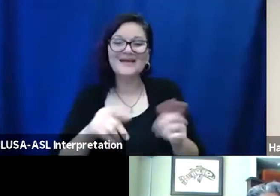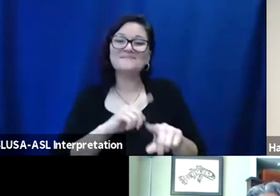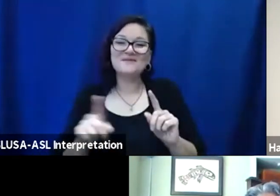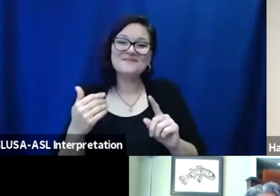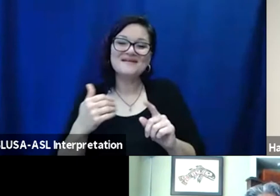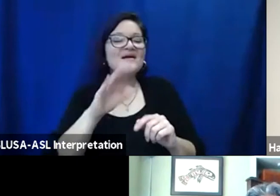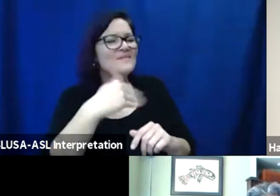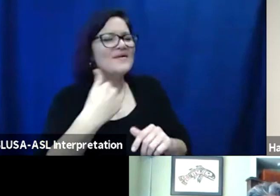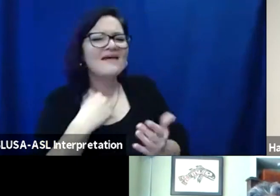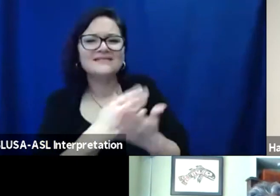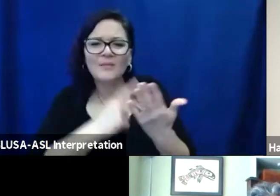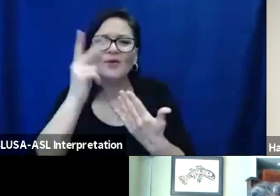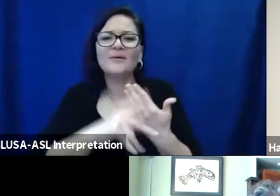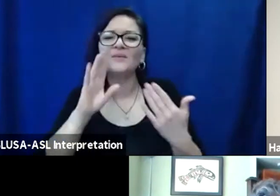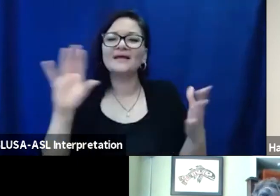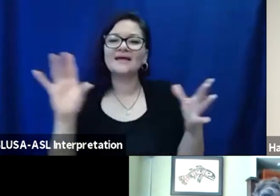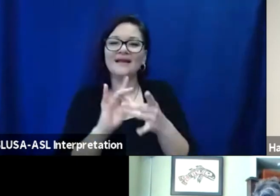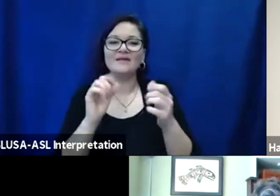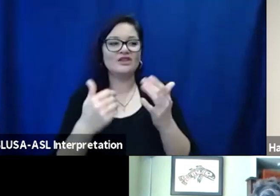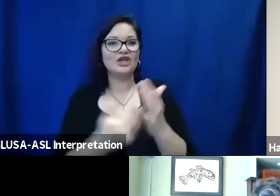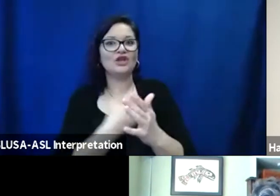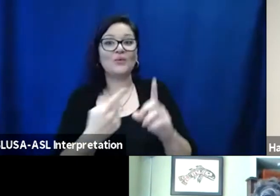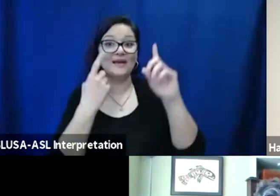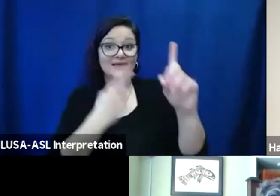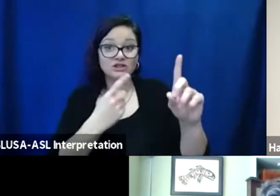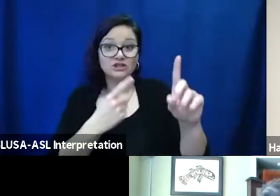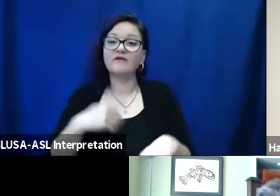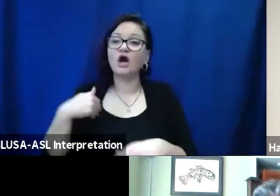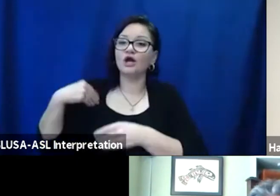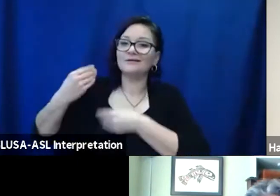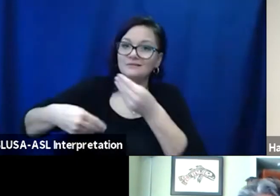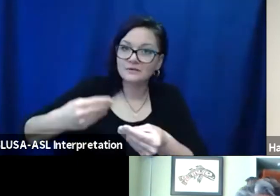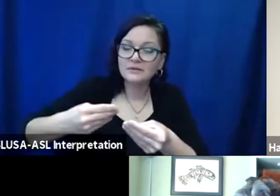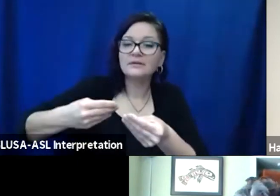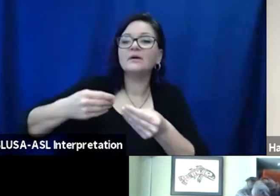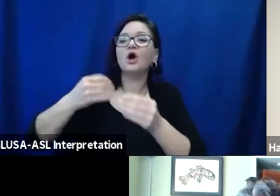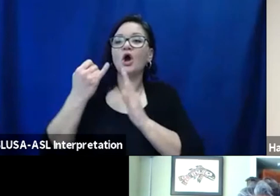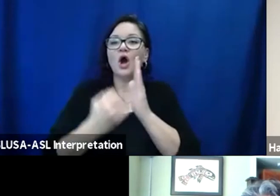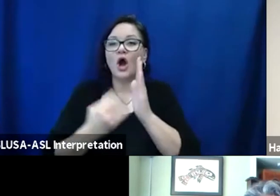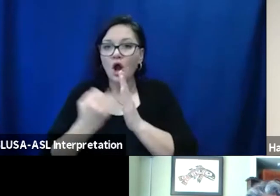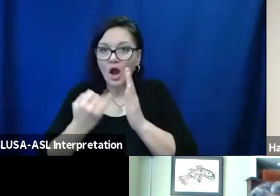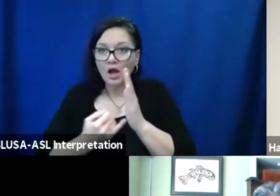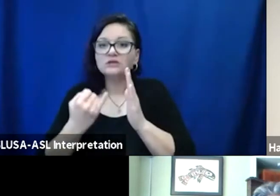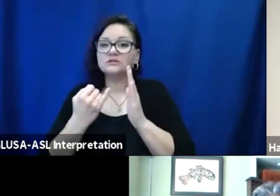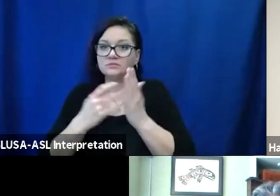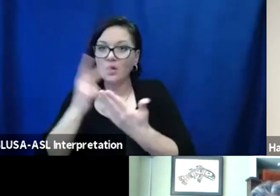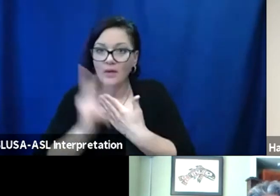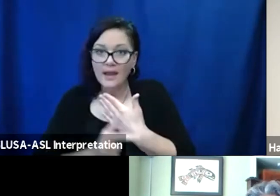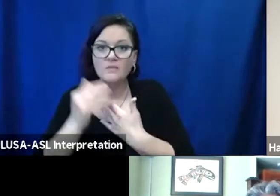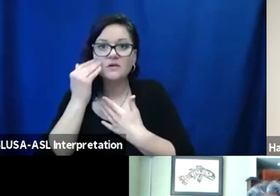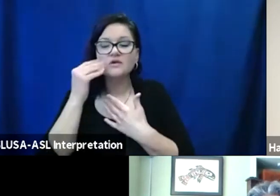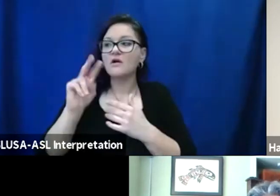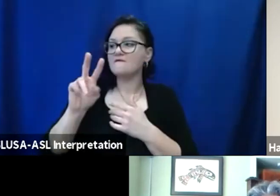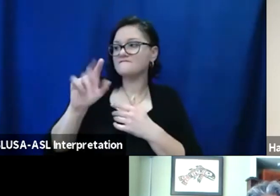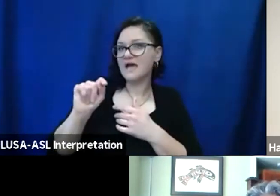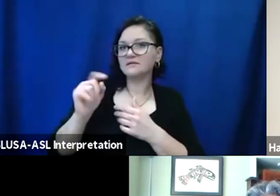programs that we're going to connect to this new initiative, our Heritage Arts Apprenticeship Program. We know that veterans many of them